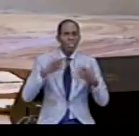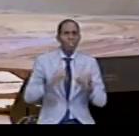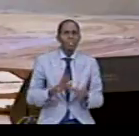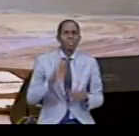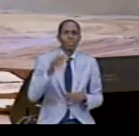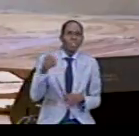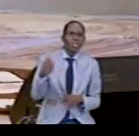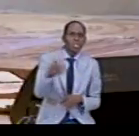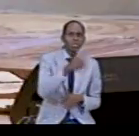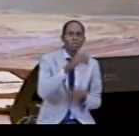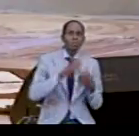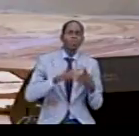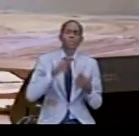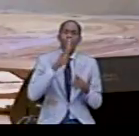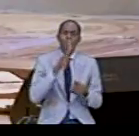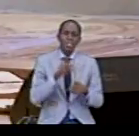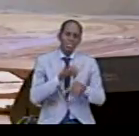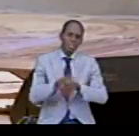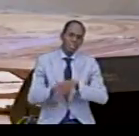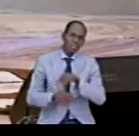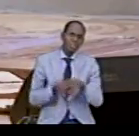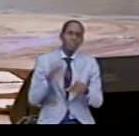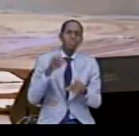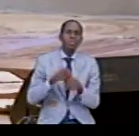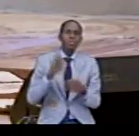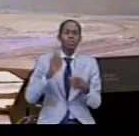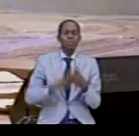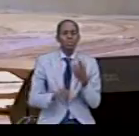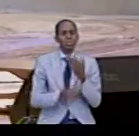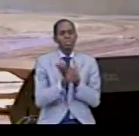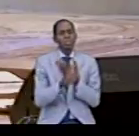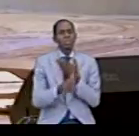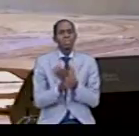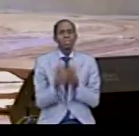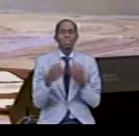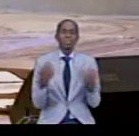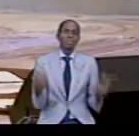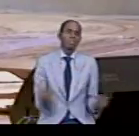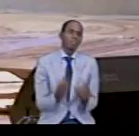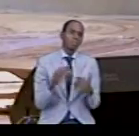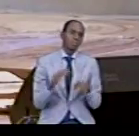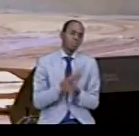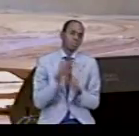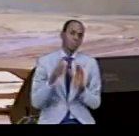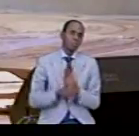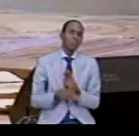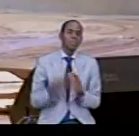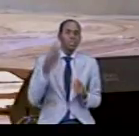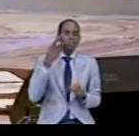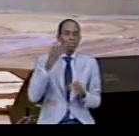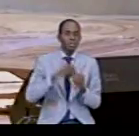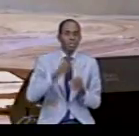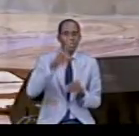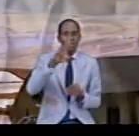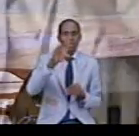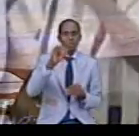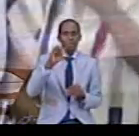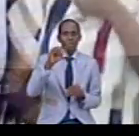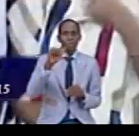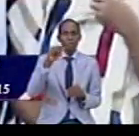to be beguiled into deadly transgression Romance chapter 3